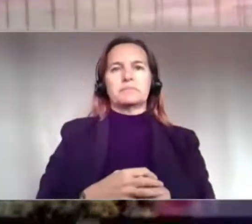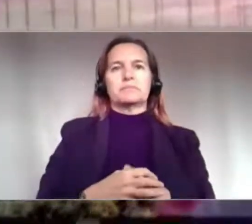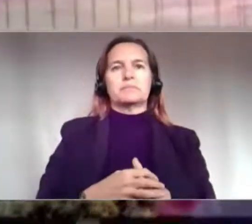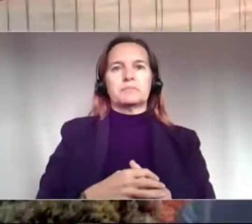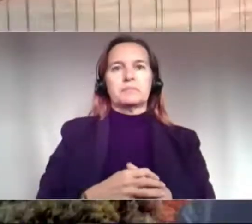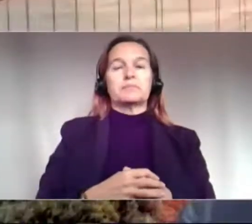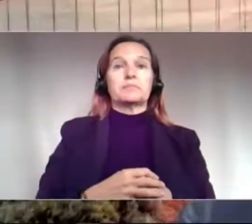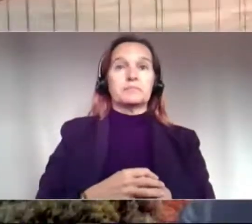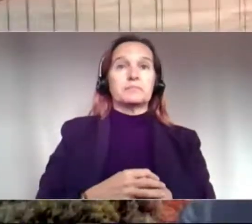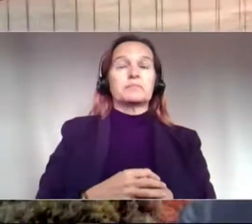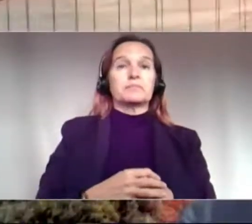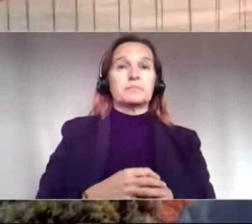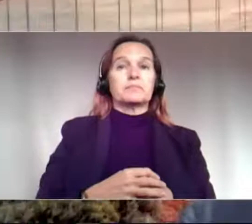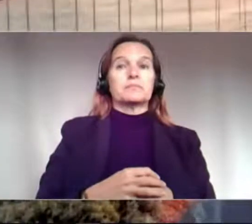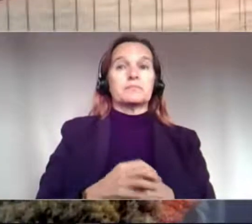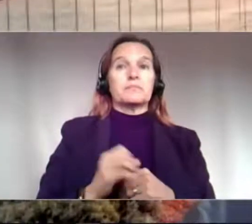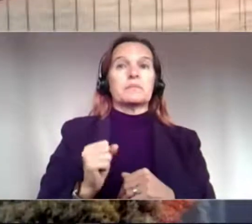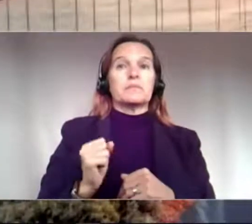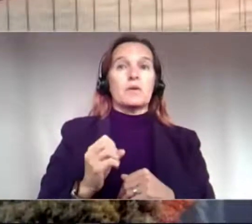So